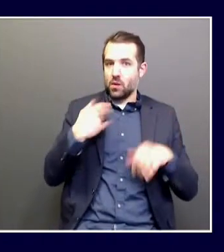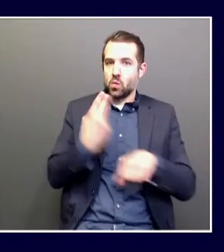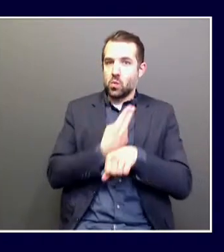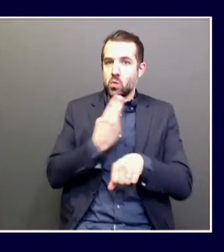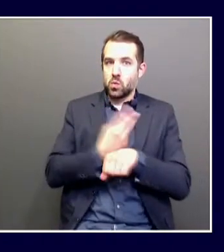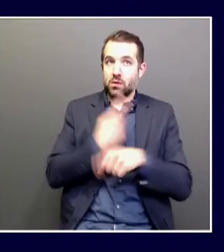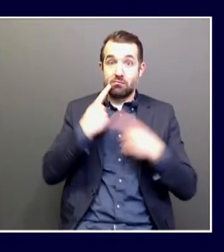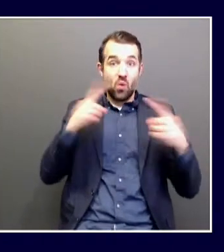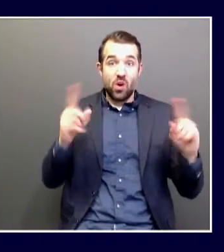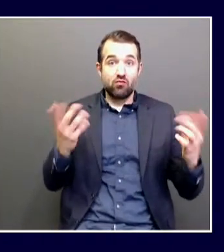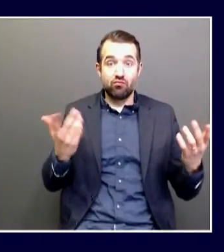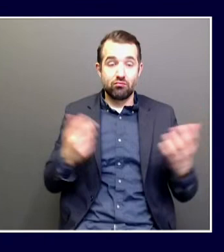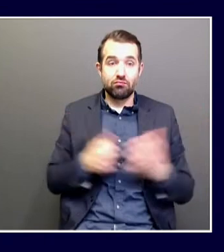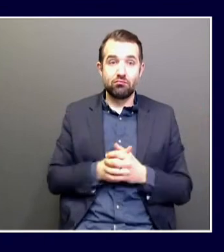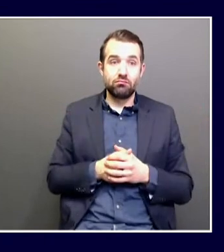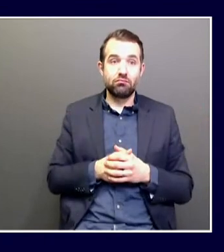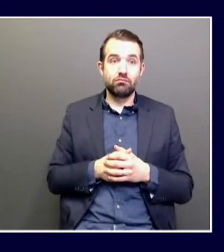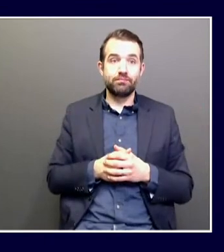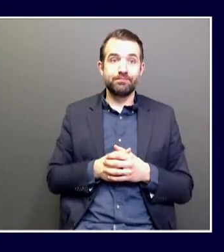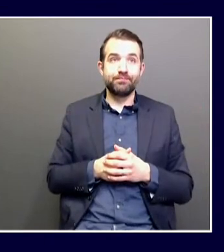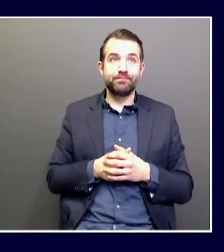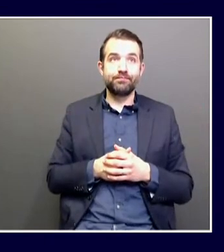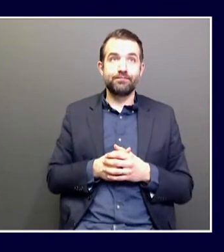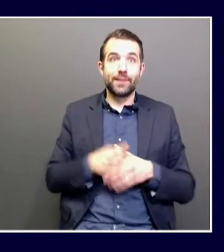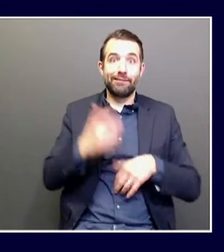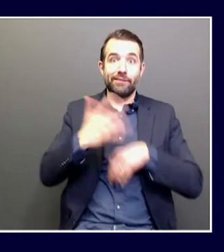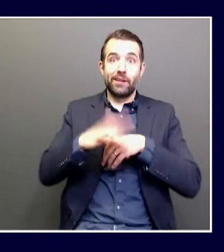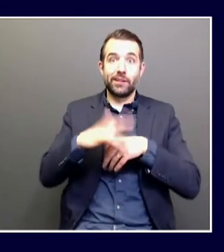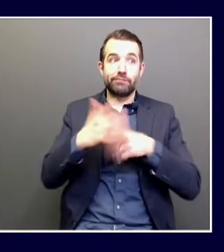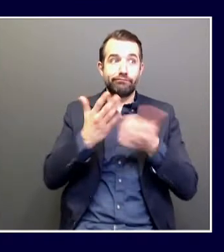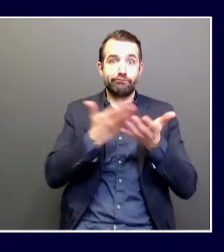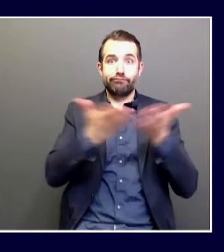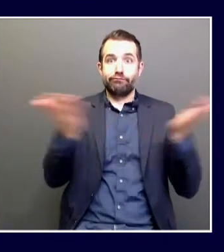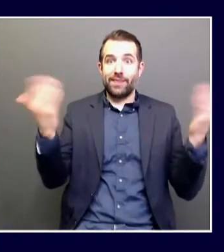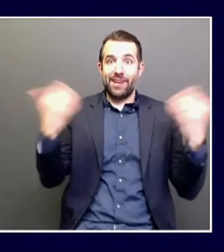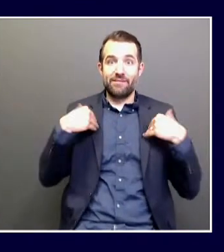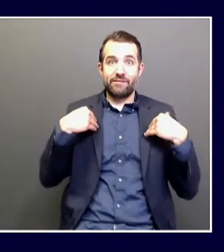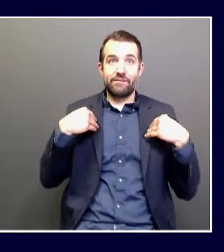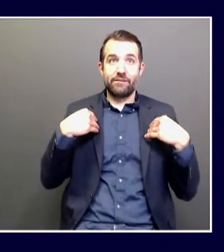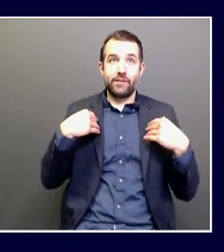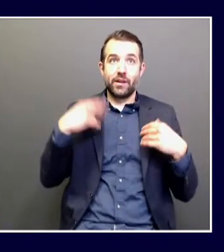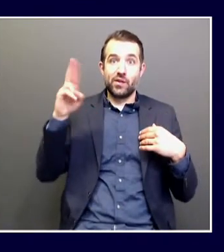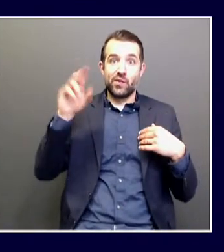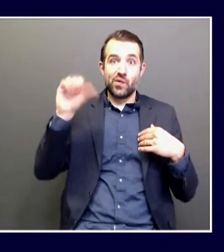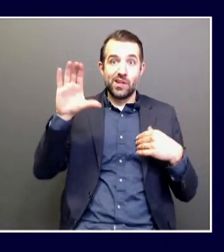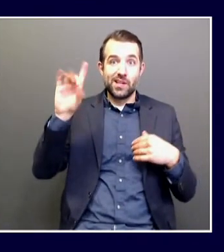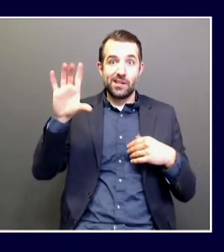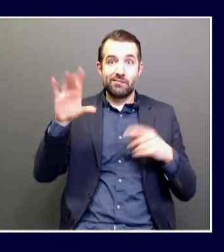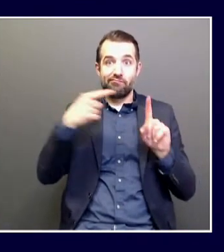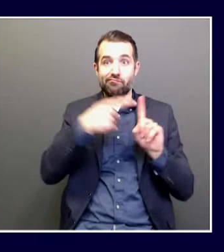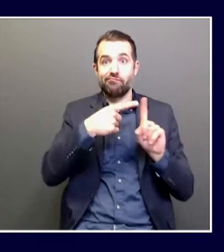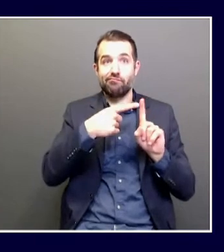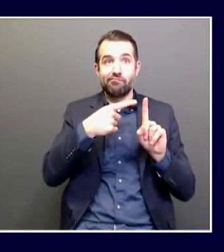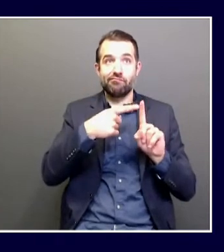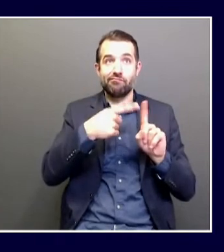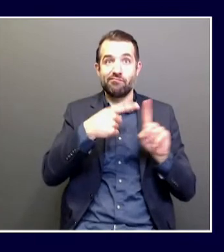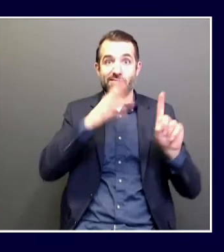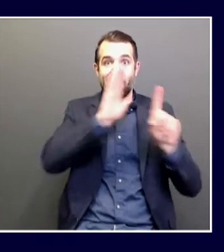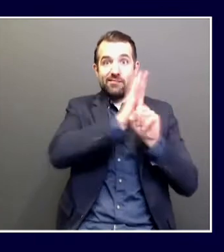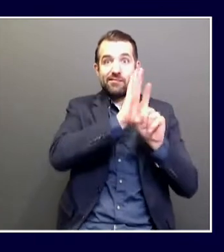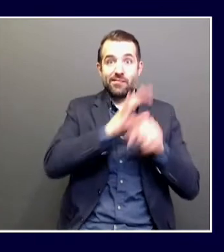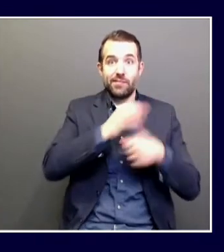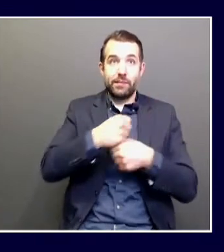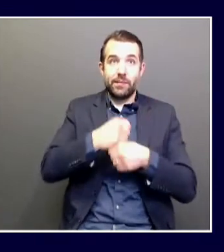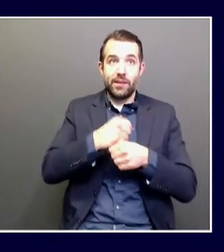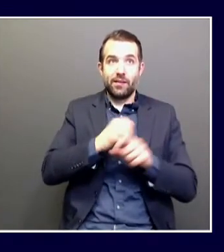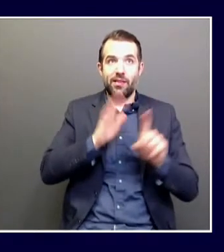or certainly readily available. According to the U.S. CDC, the manner in which these are made, the fusion of various